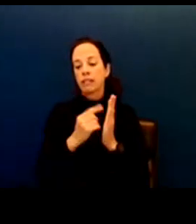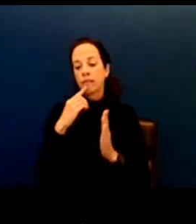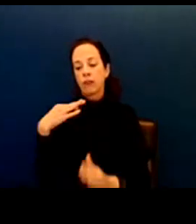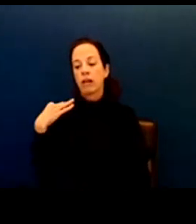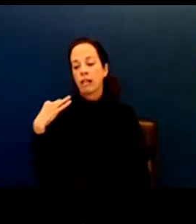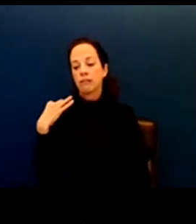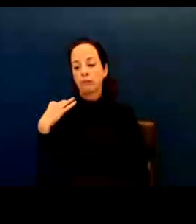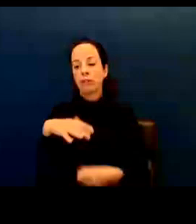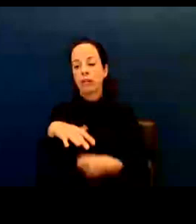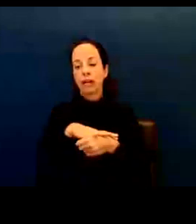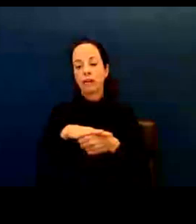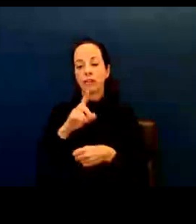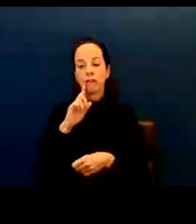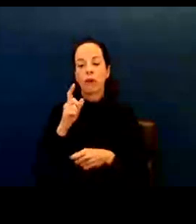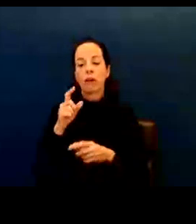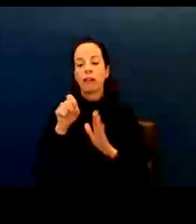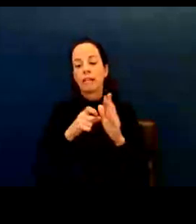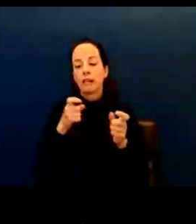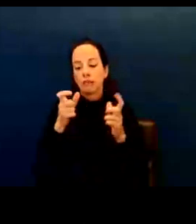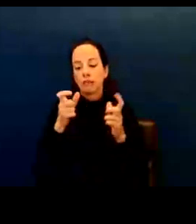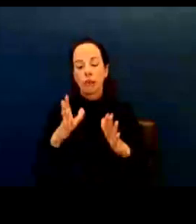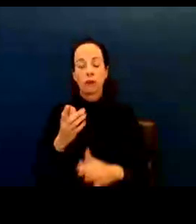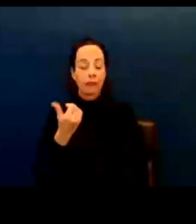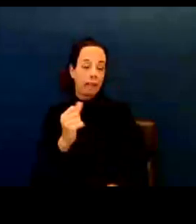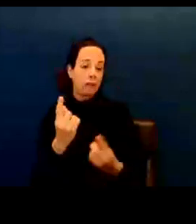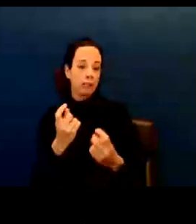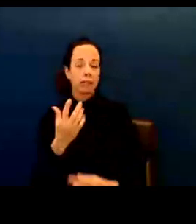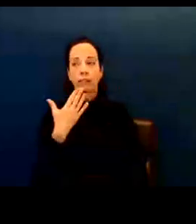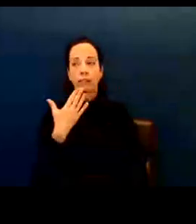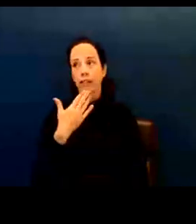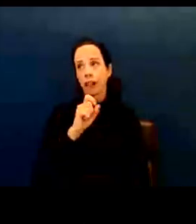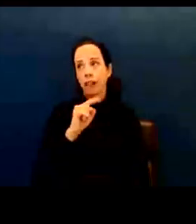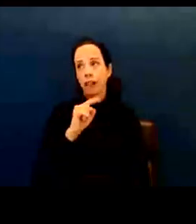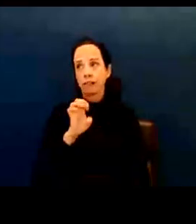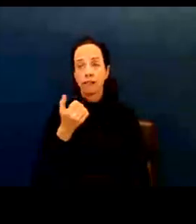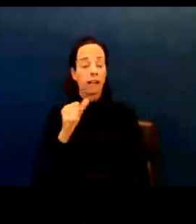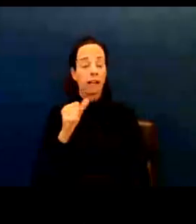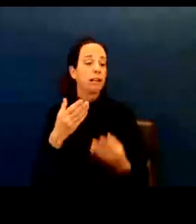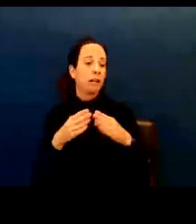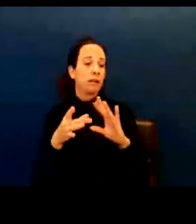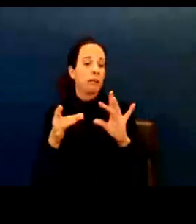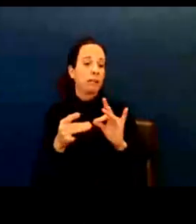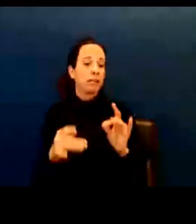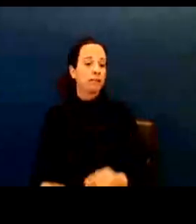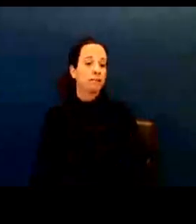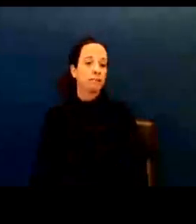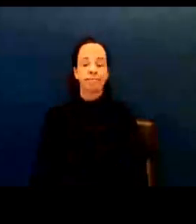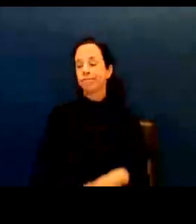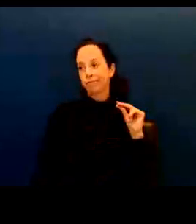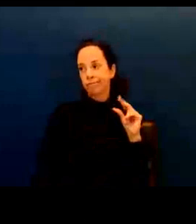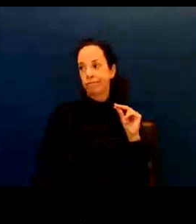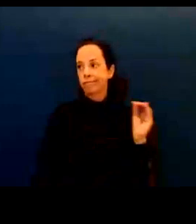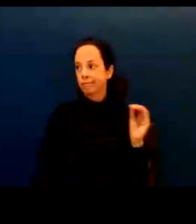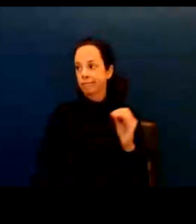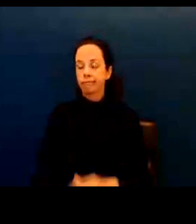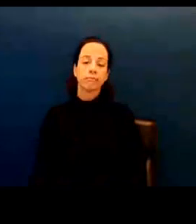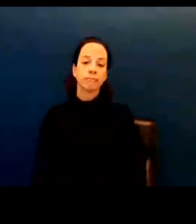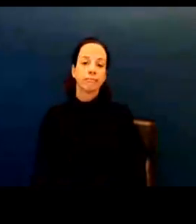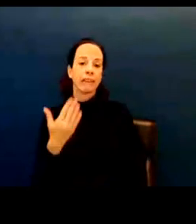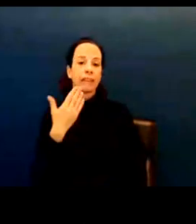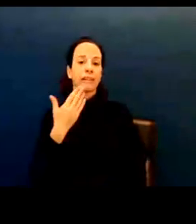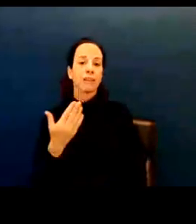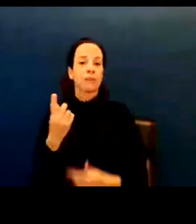Controller. Are there any questions? Thank you, Celeste. Is there any public comment? There's no public comment. Thank you. Thank you. Any